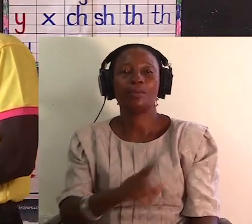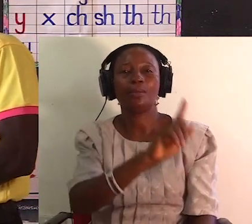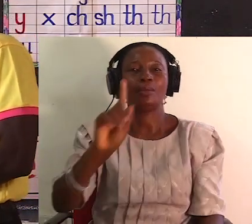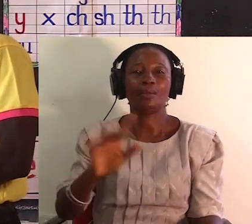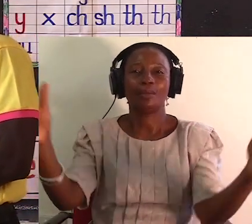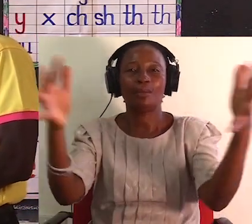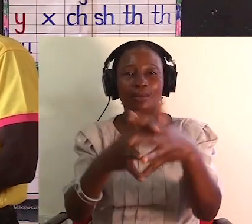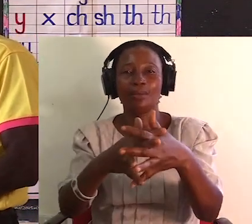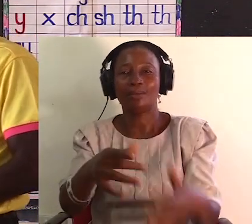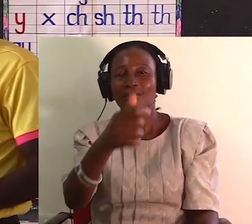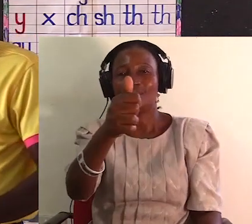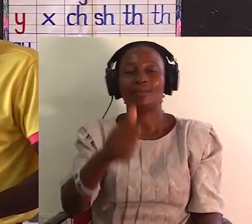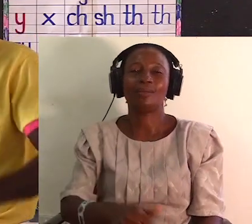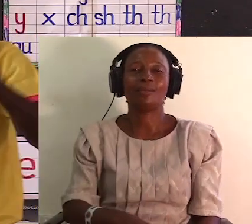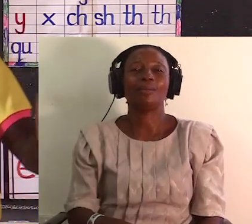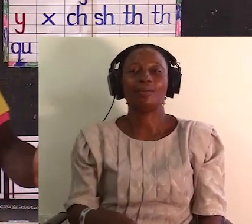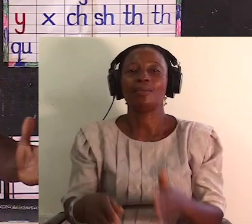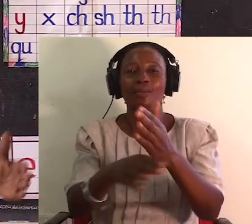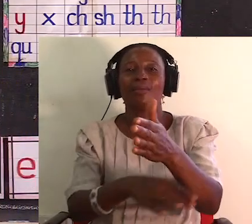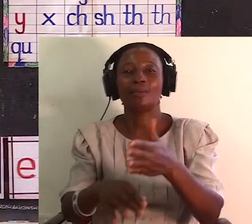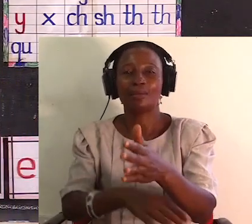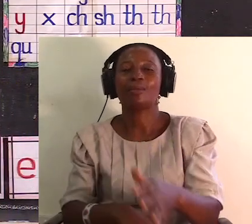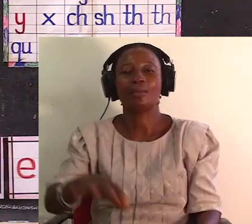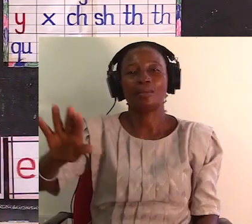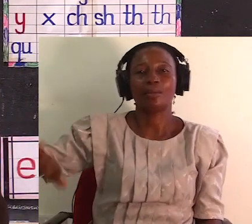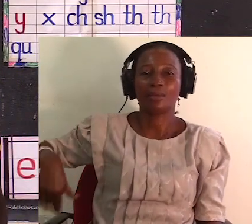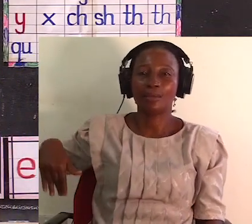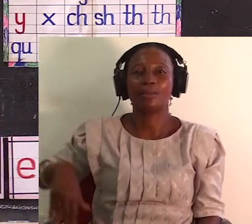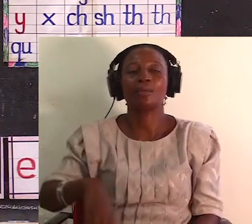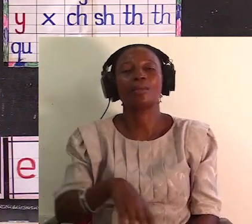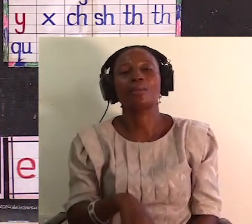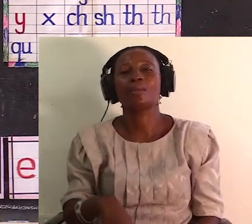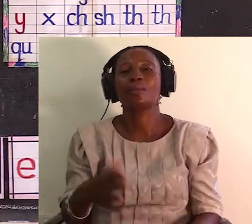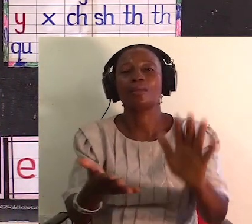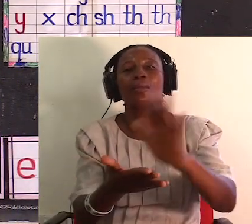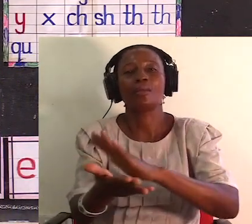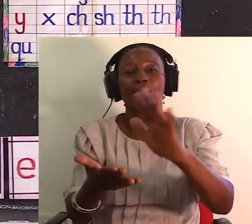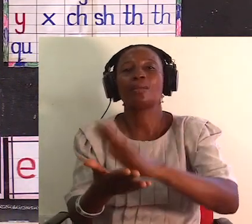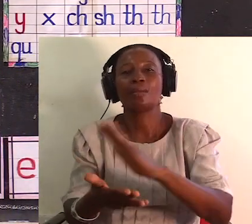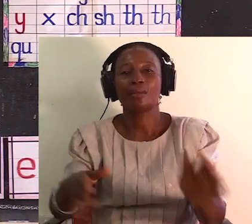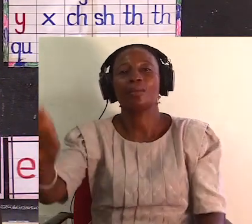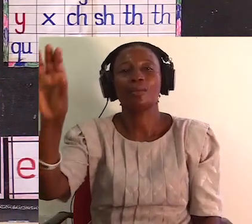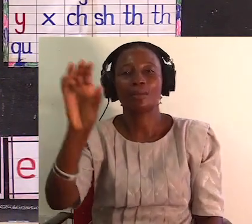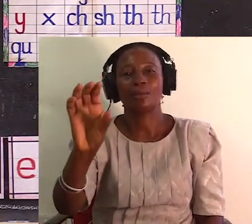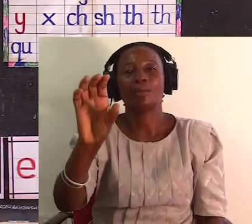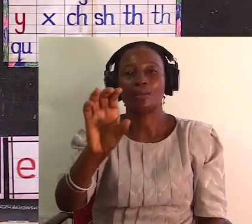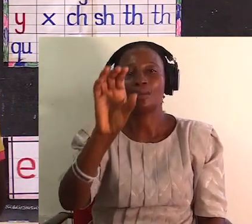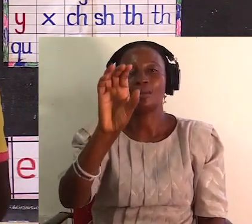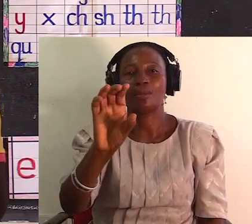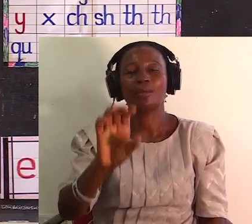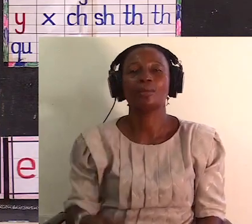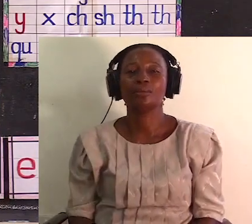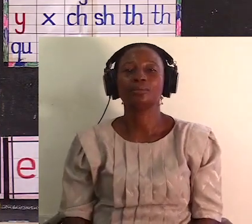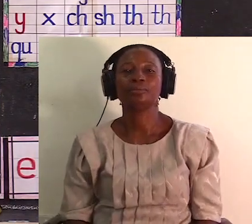Are we together? Good. Now let's move on to the last and not the least card, that is the